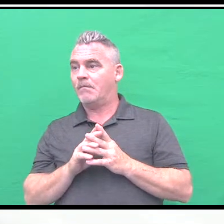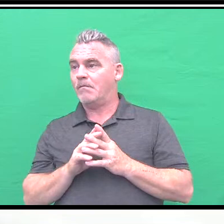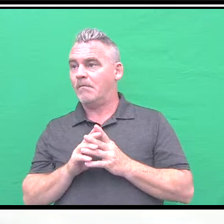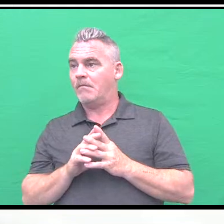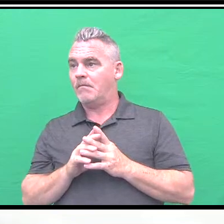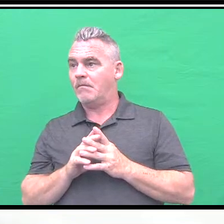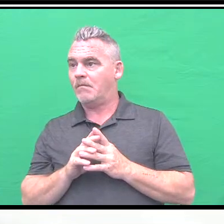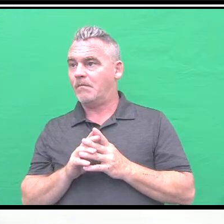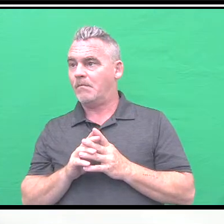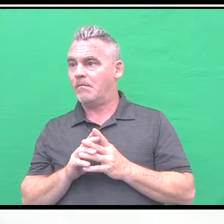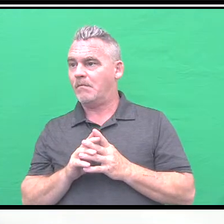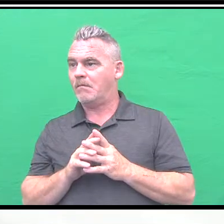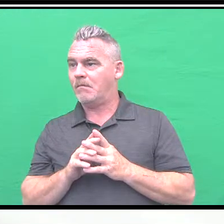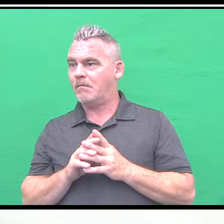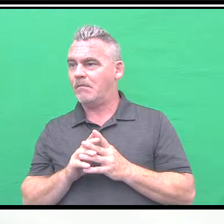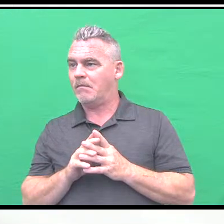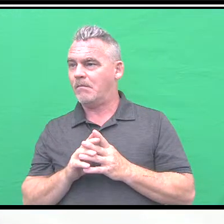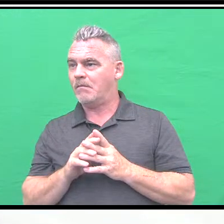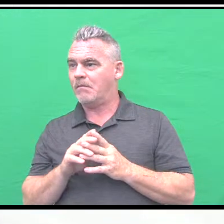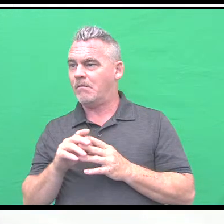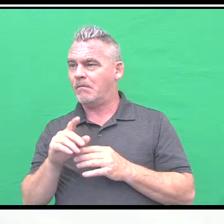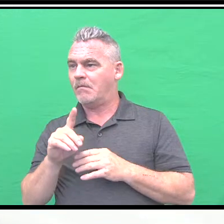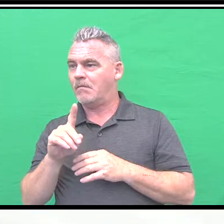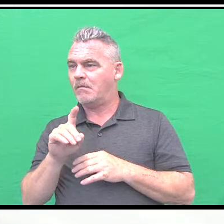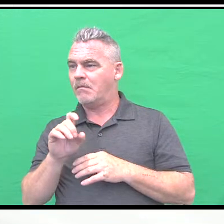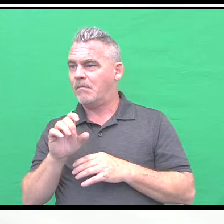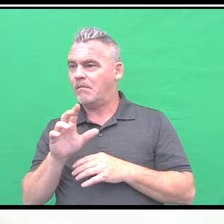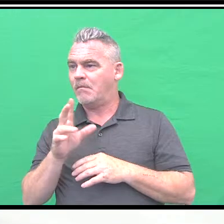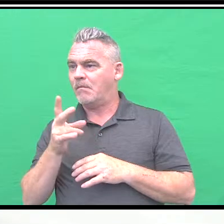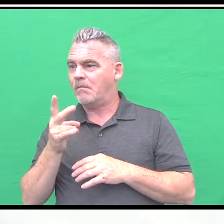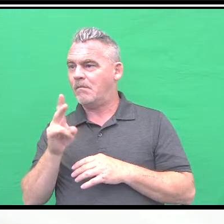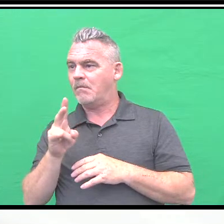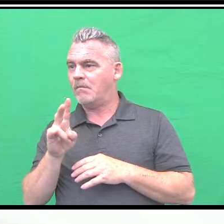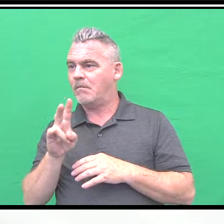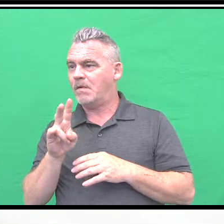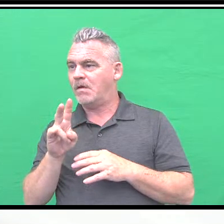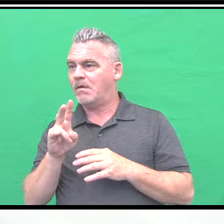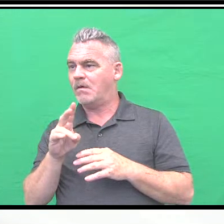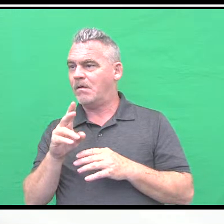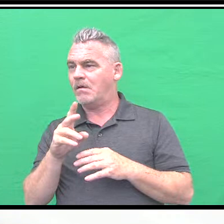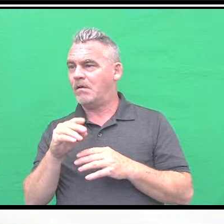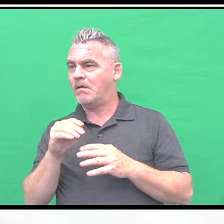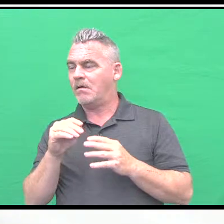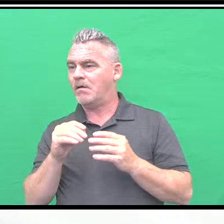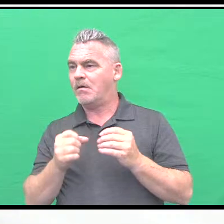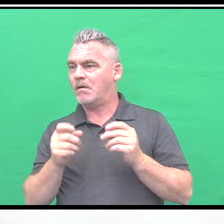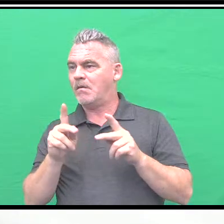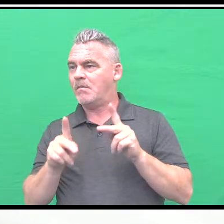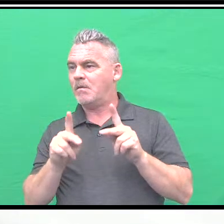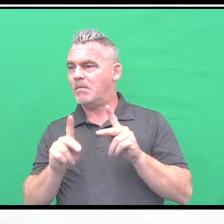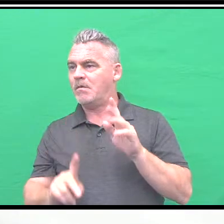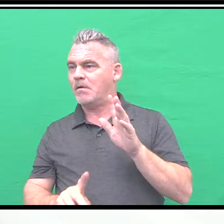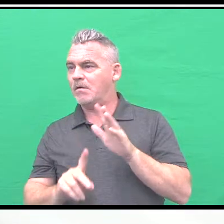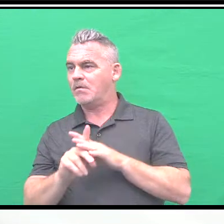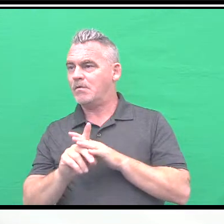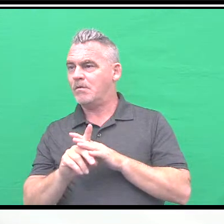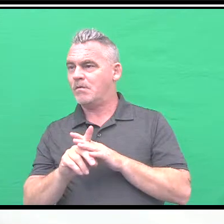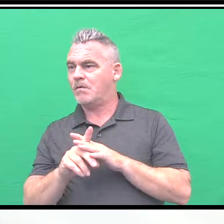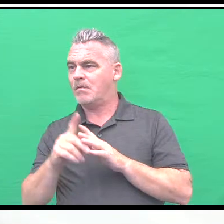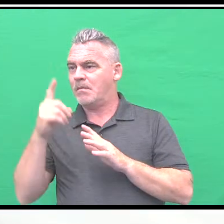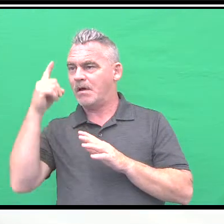was 117. That the number, the higher number that I see. It was a good turnout. And